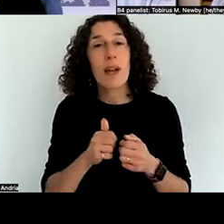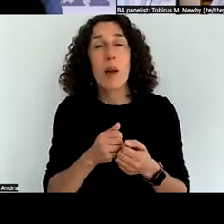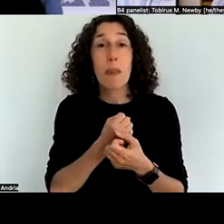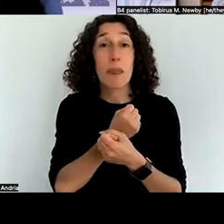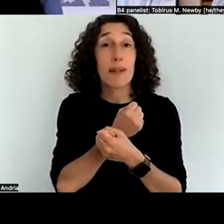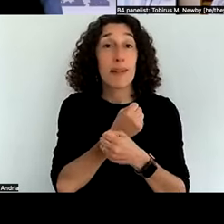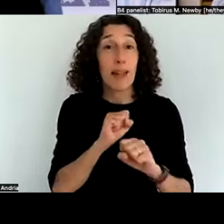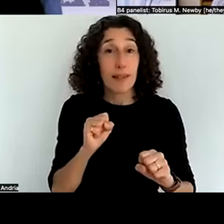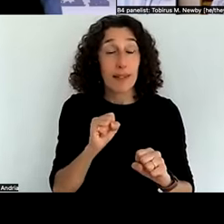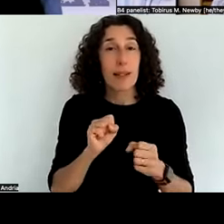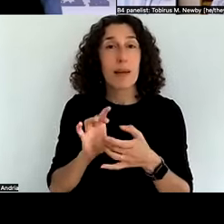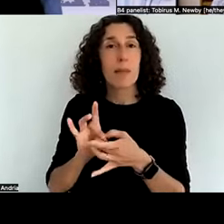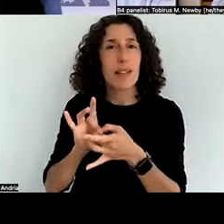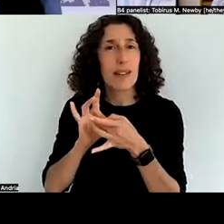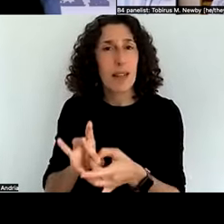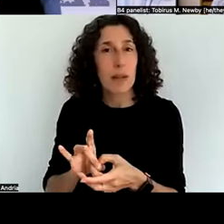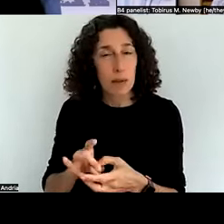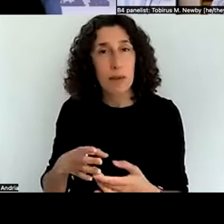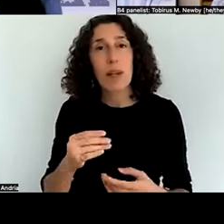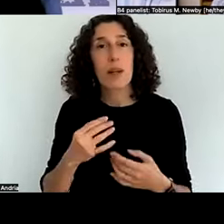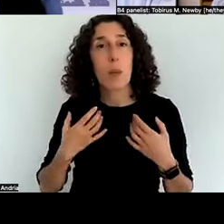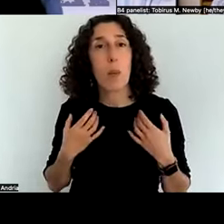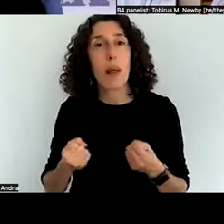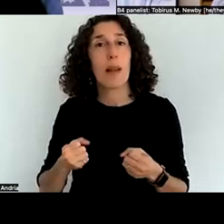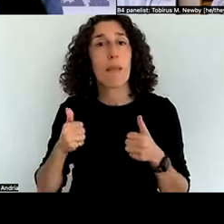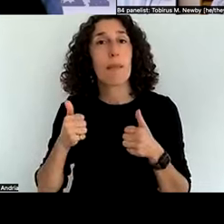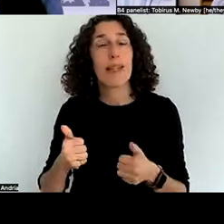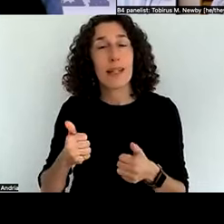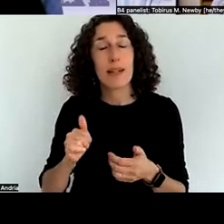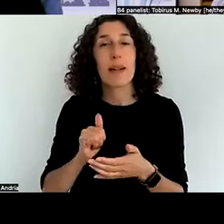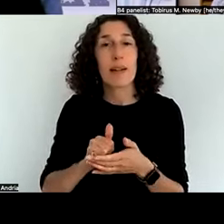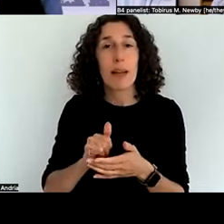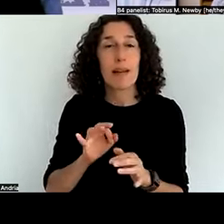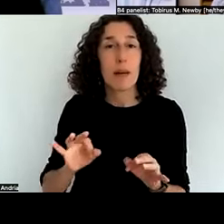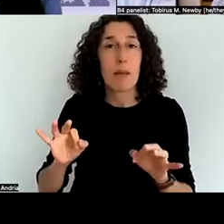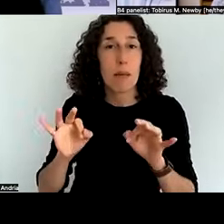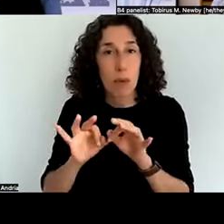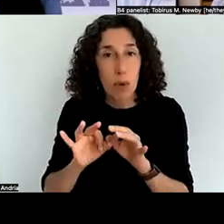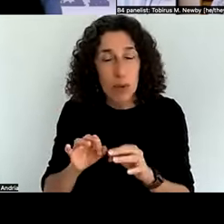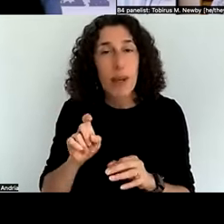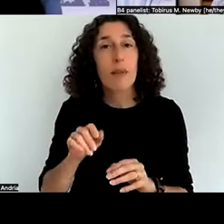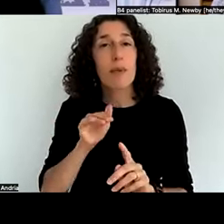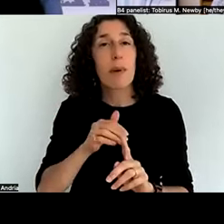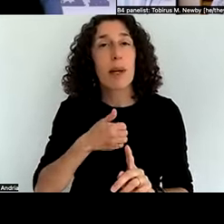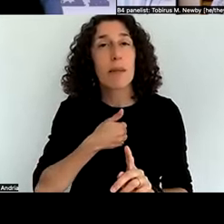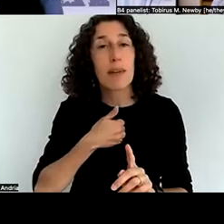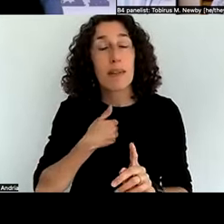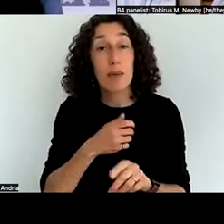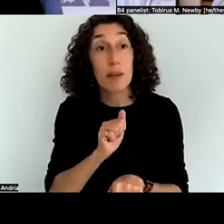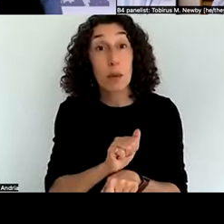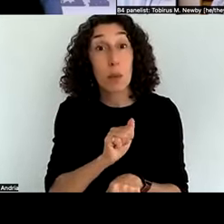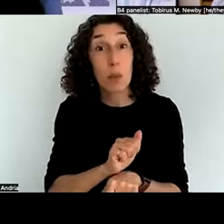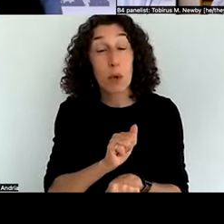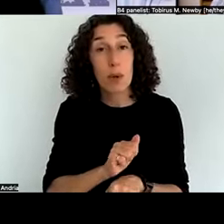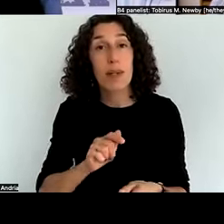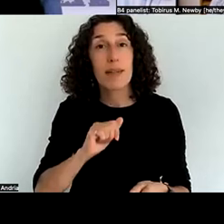is acknowledged as important, the thing that I often have to remind myself is that the work is not the displacement of harm, but the